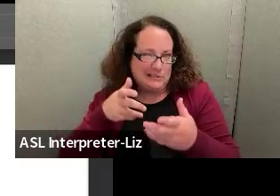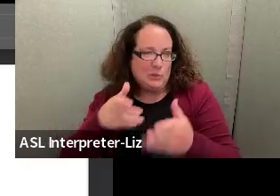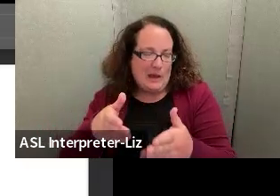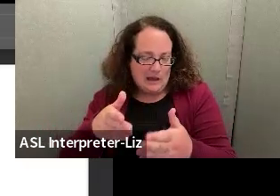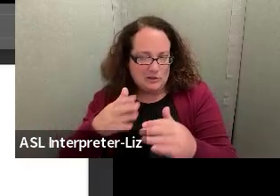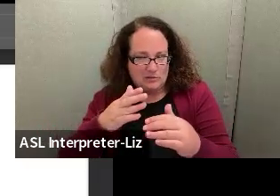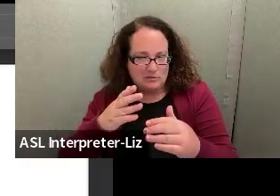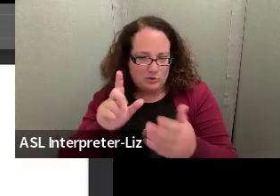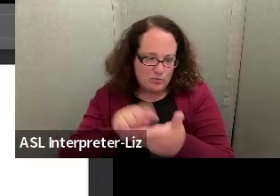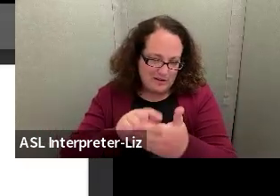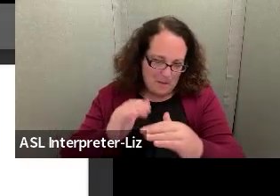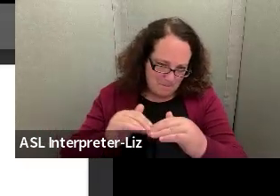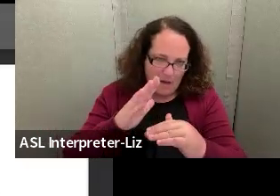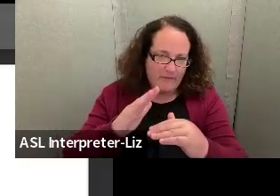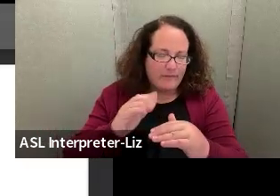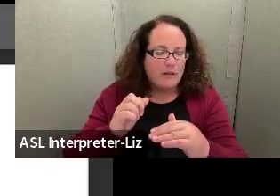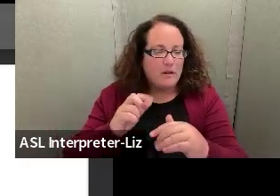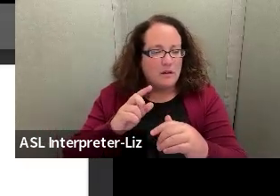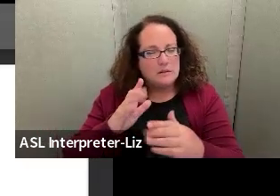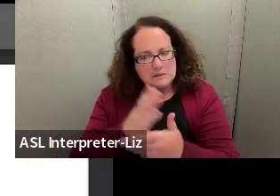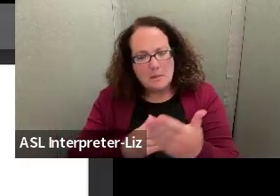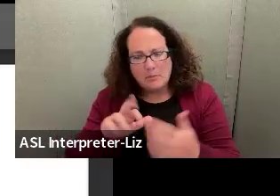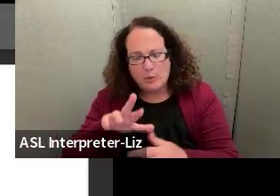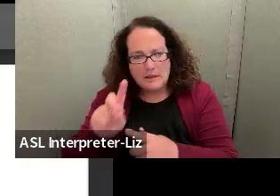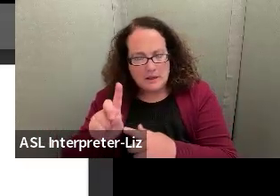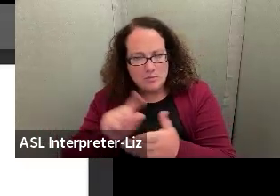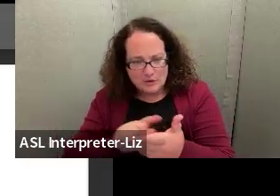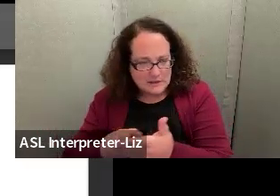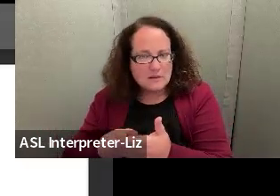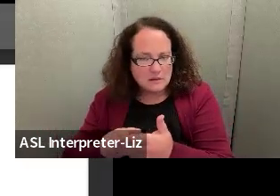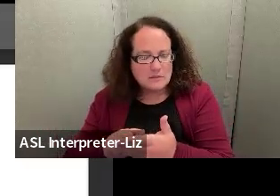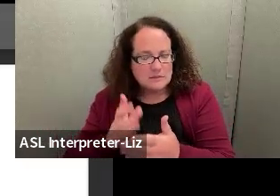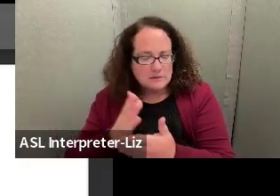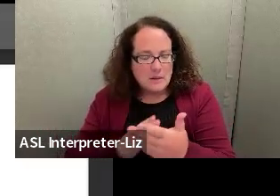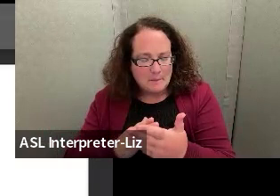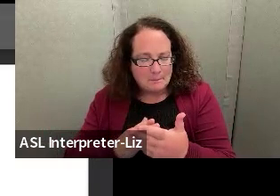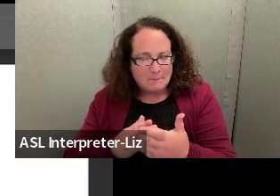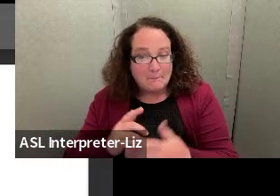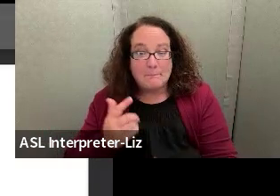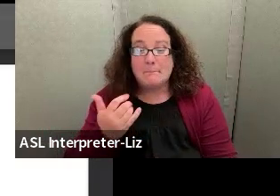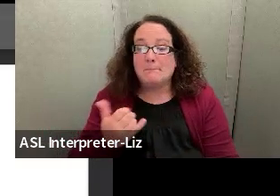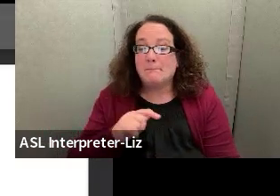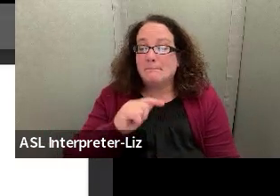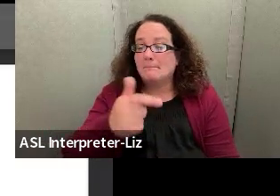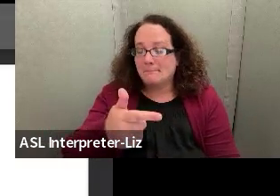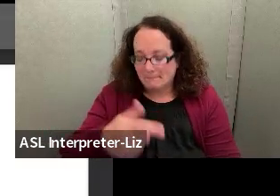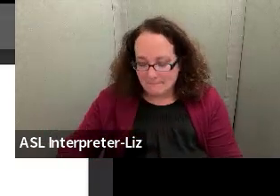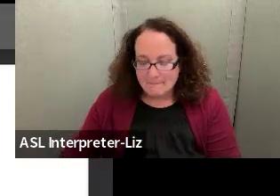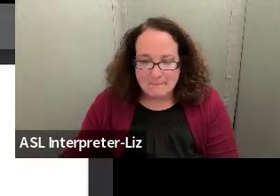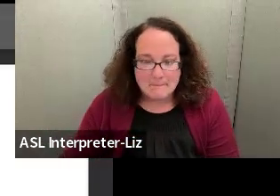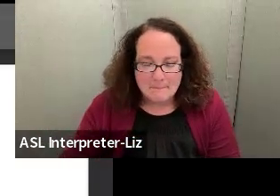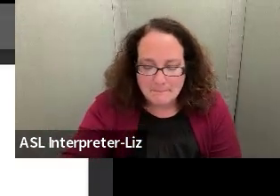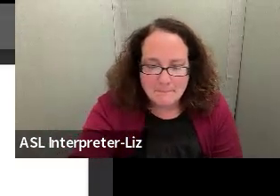and I know there have been some 3D printing of braille period or of periodic I've tables. designed a 3D printed Yeah. braille